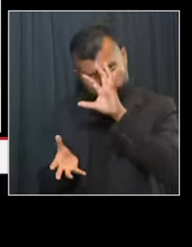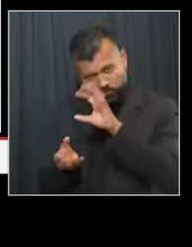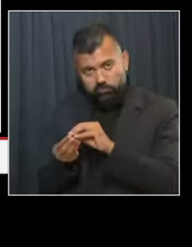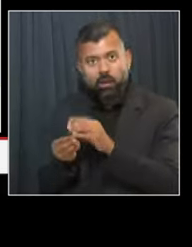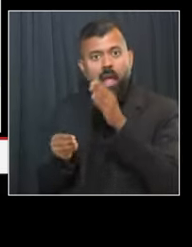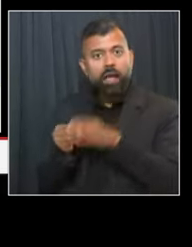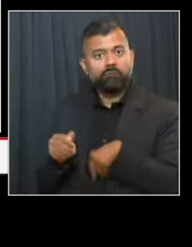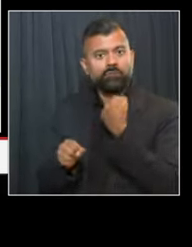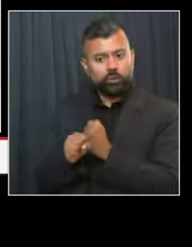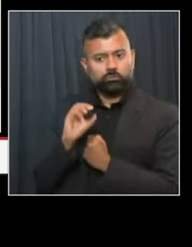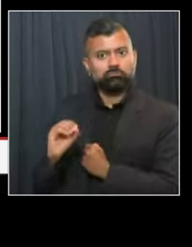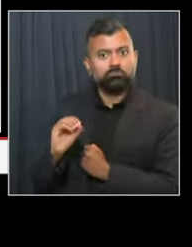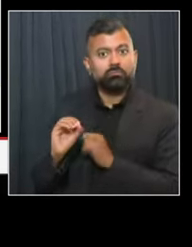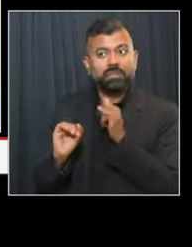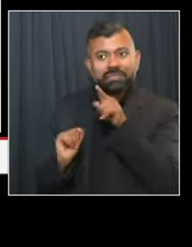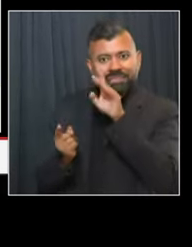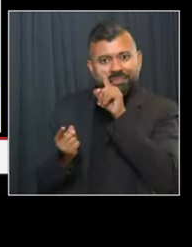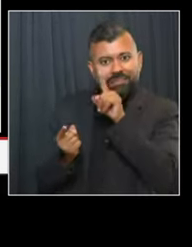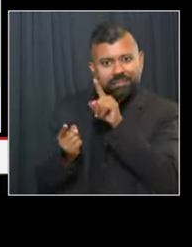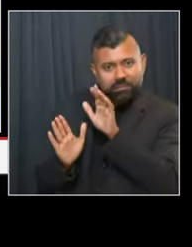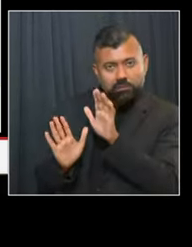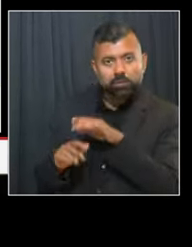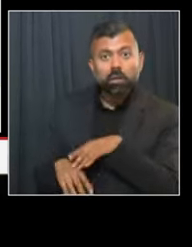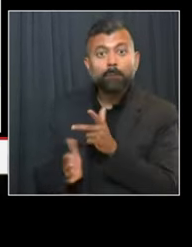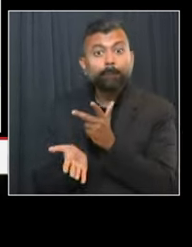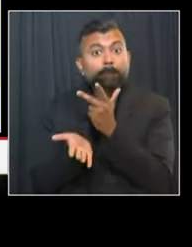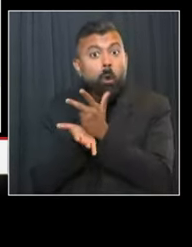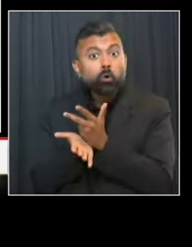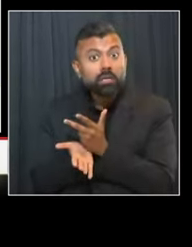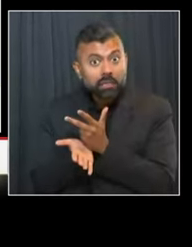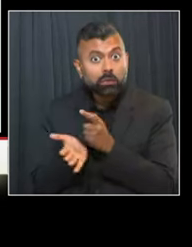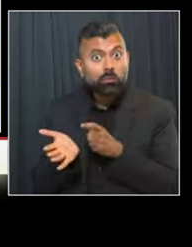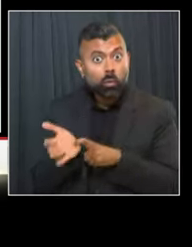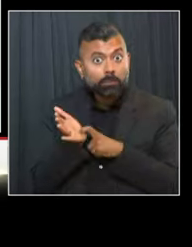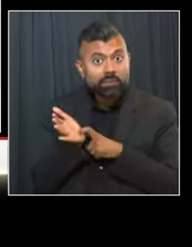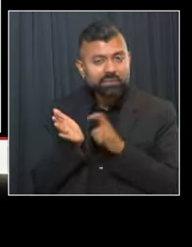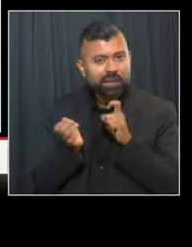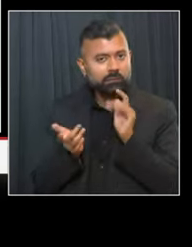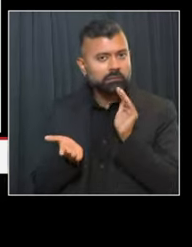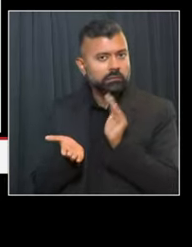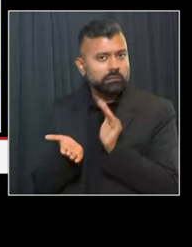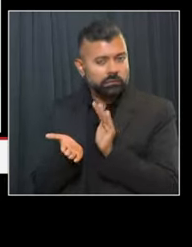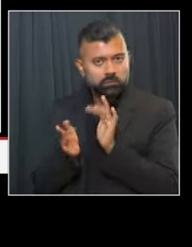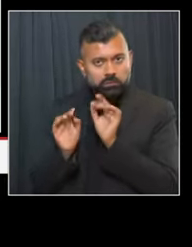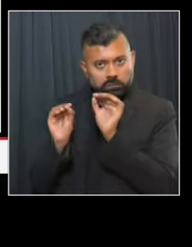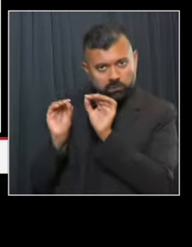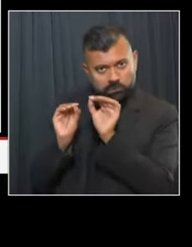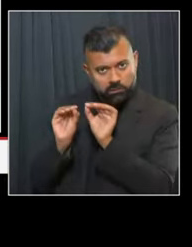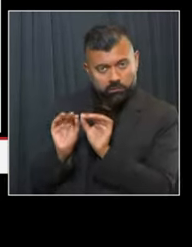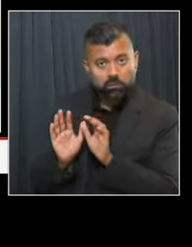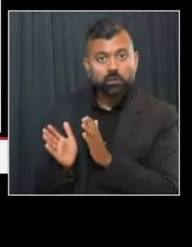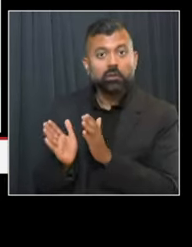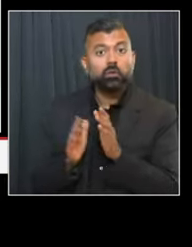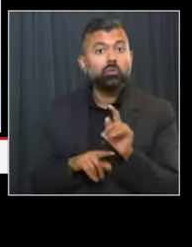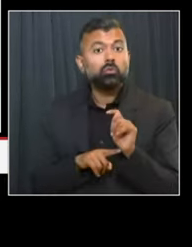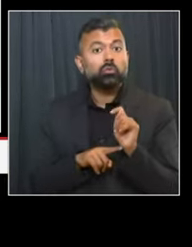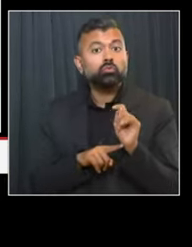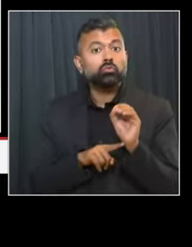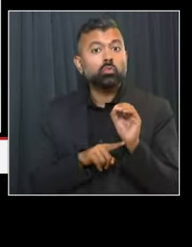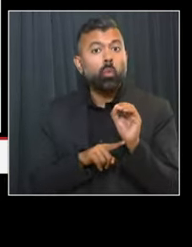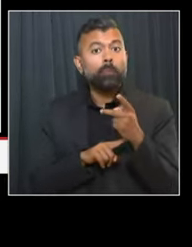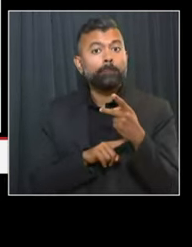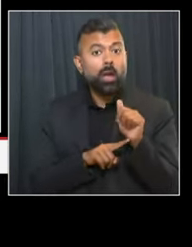included our Rental Act, which is TOPA reform, also in our Budget Support Act. We